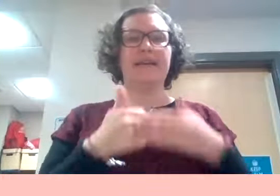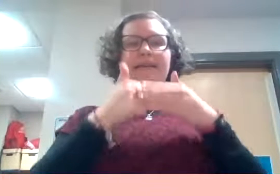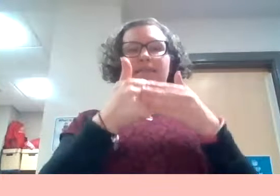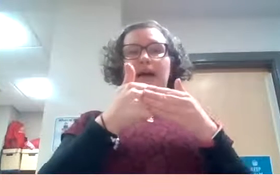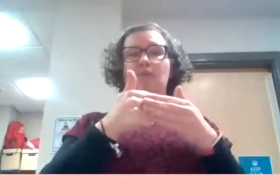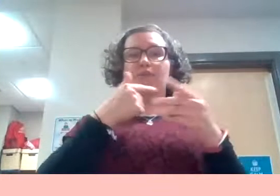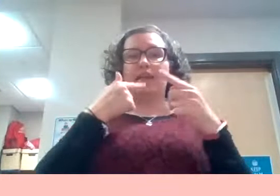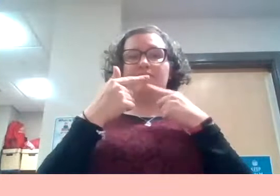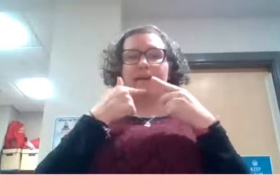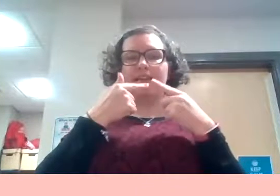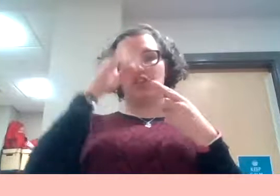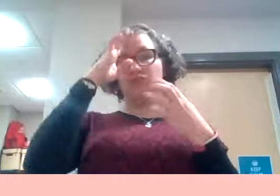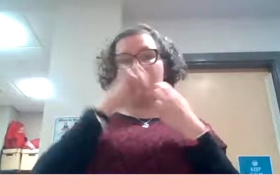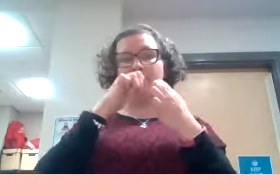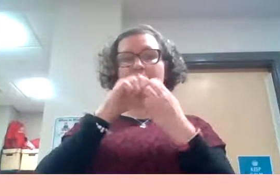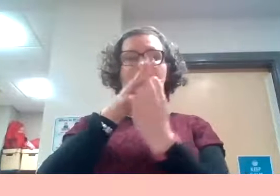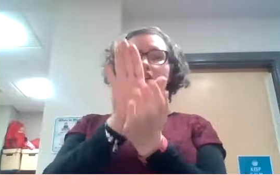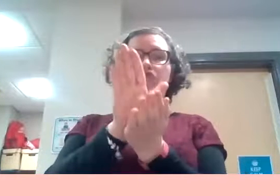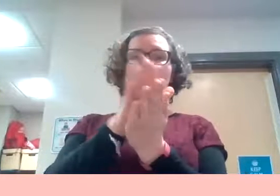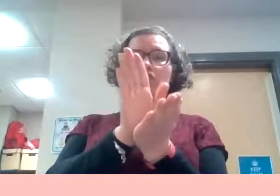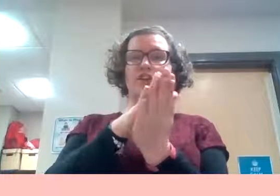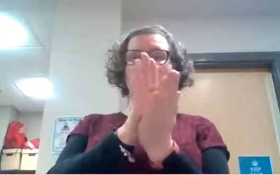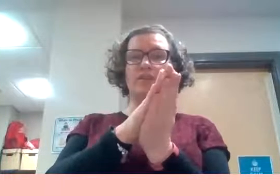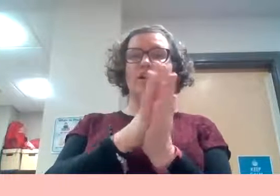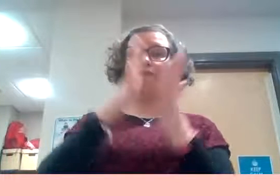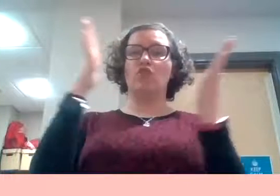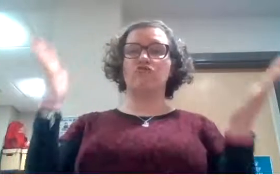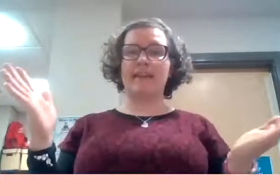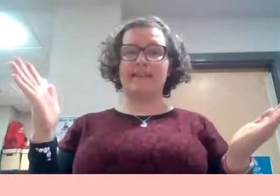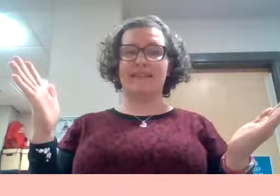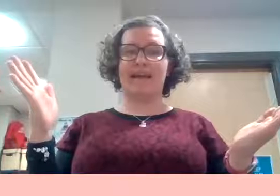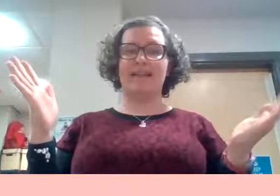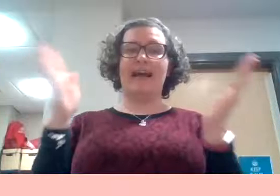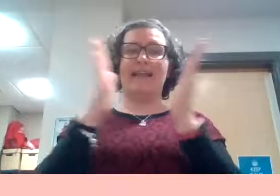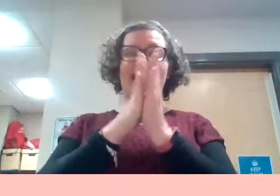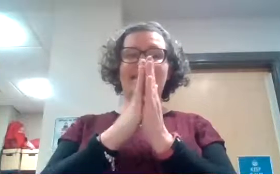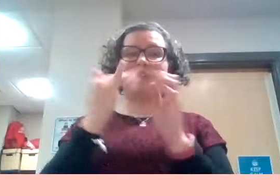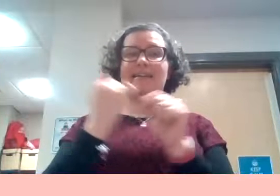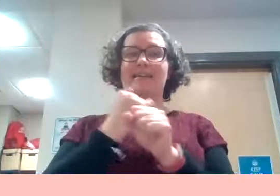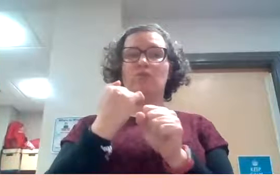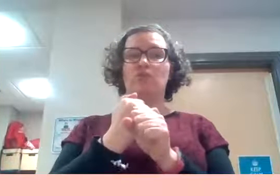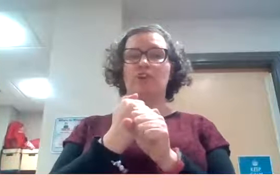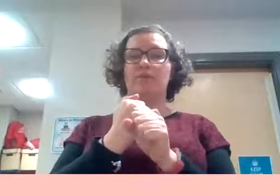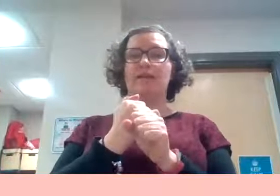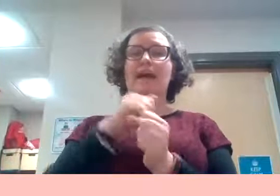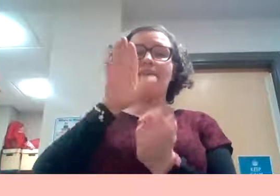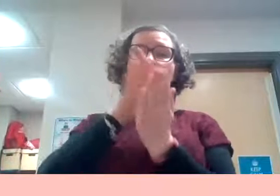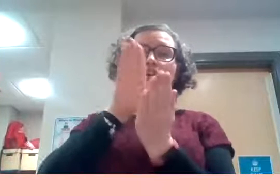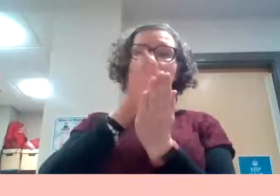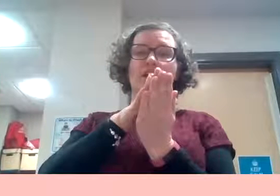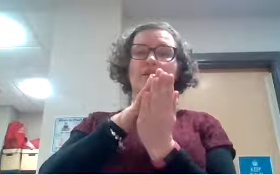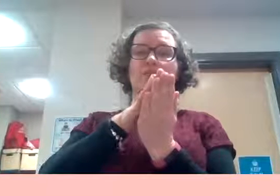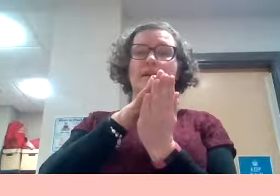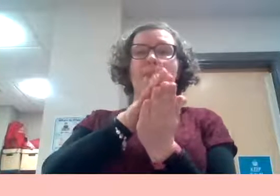Okay, here's some helpful information. Remember about our crocodiles for greater than and less than and equal to. And